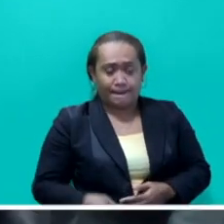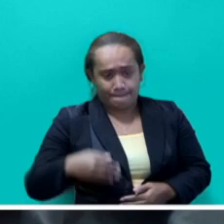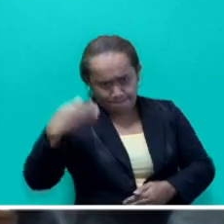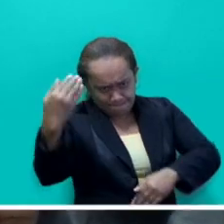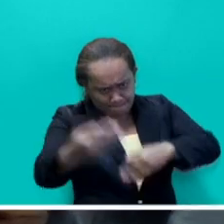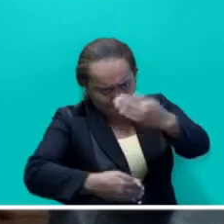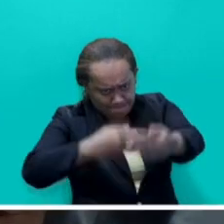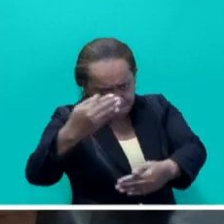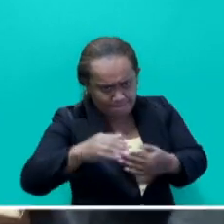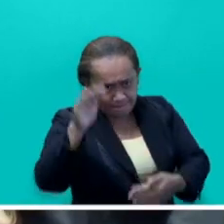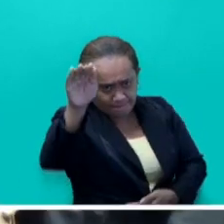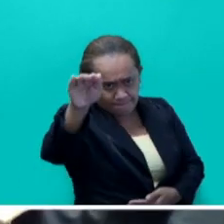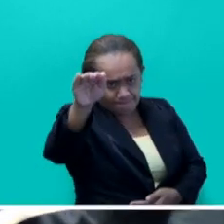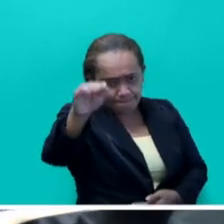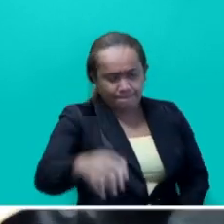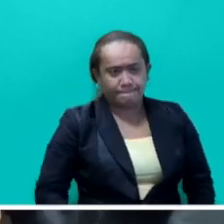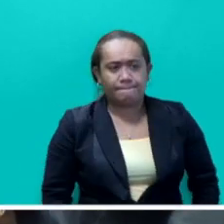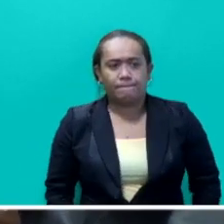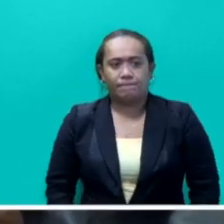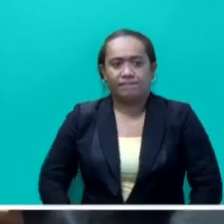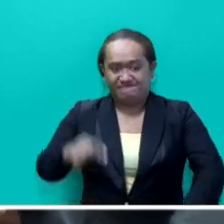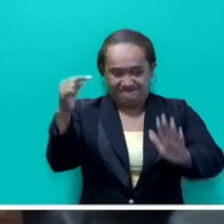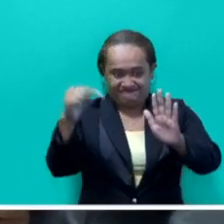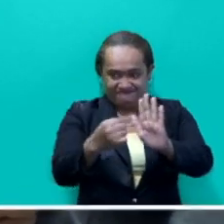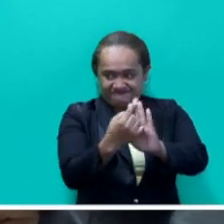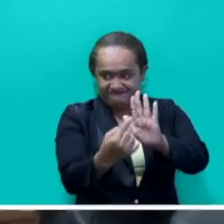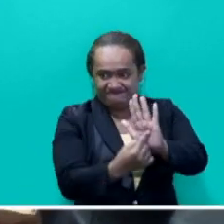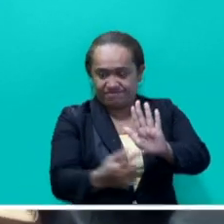in the future. This is the law.